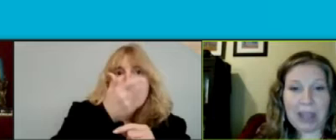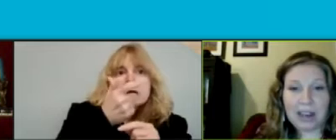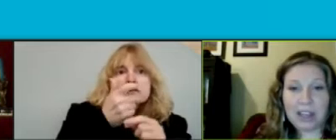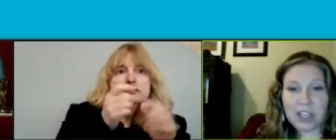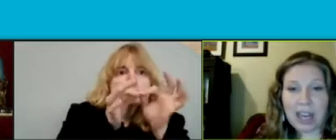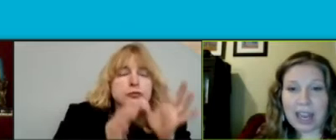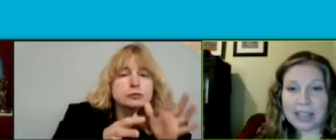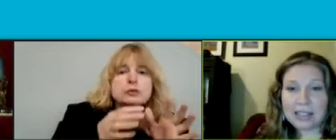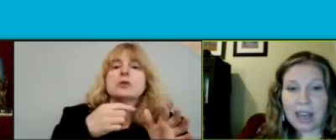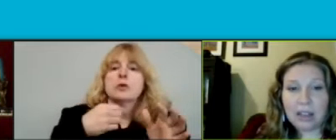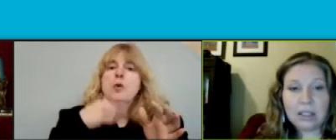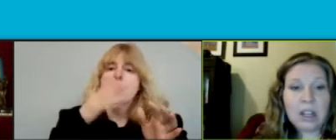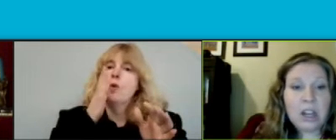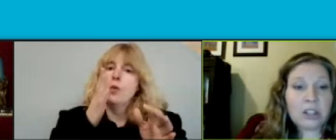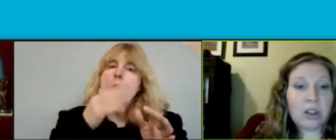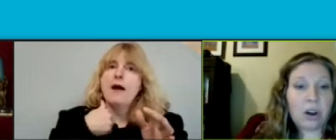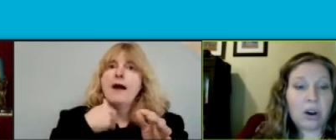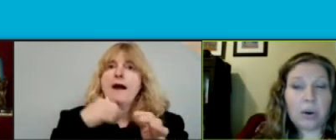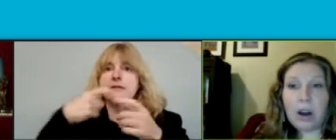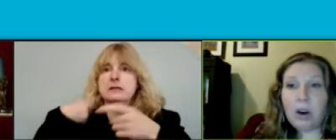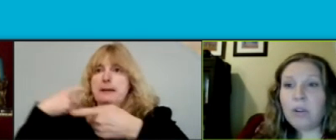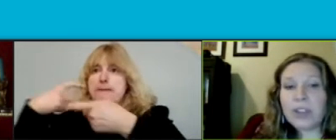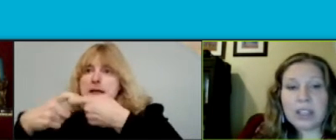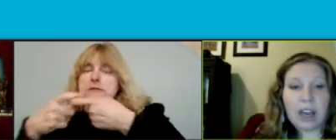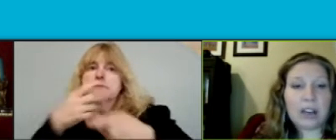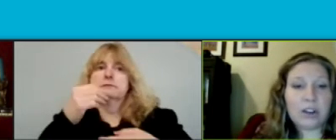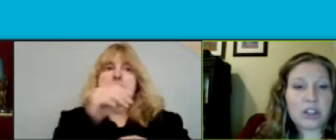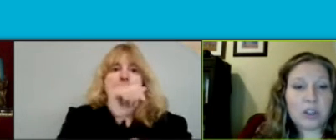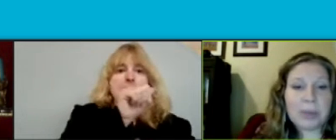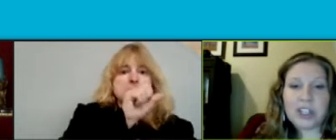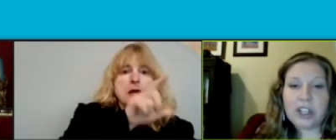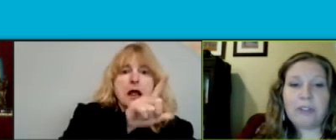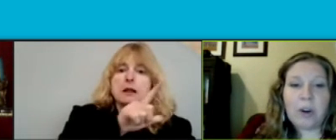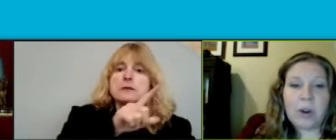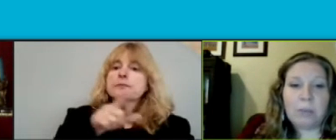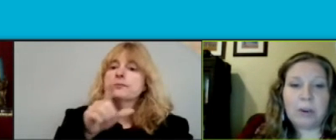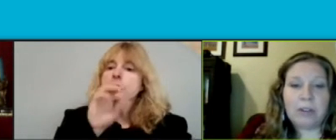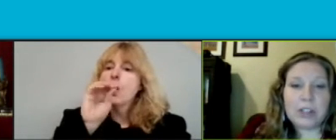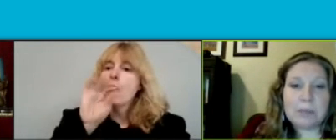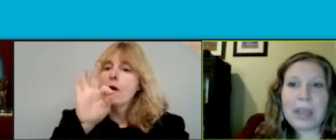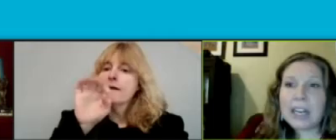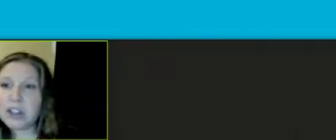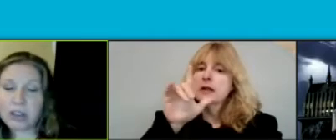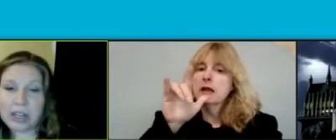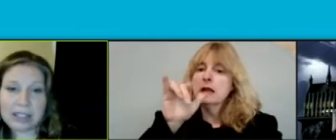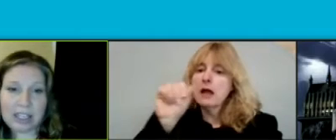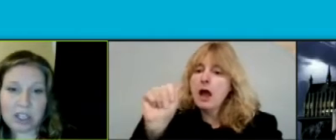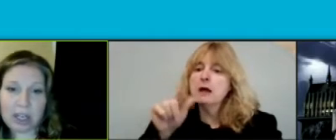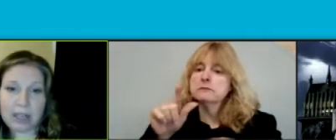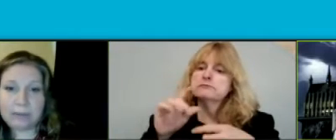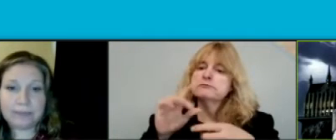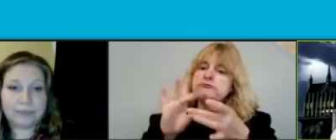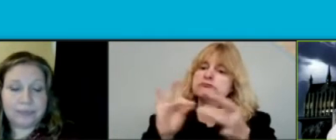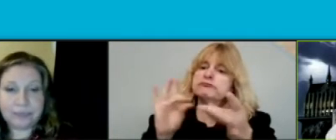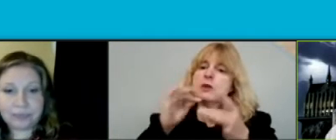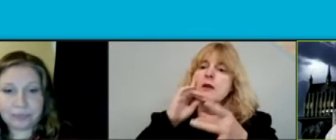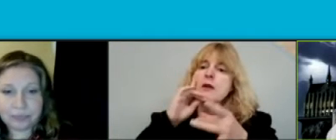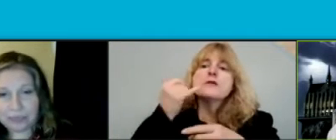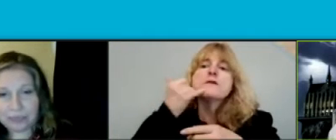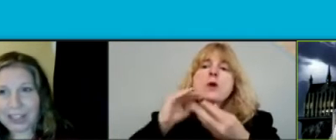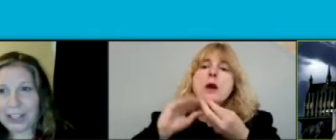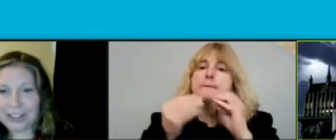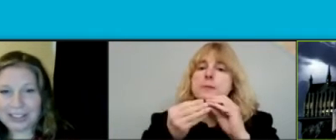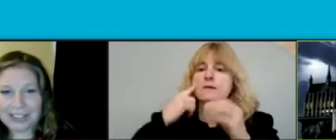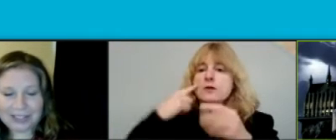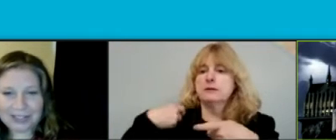into Spanish and ASL. So, Ophelia, could you please share the phone number for Spanish translation? Yes, thank you.